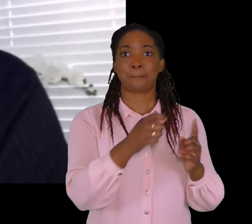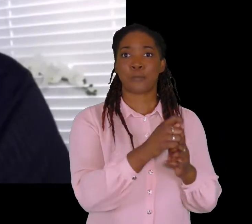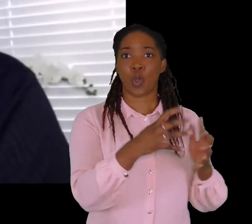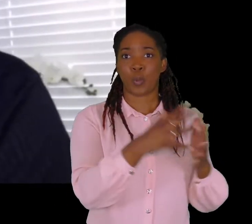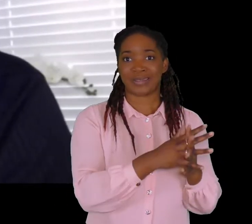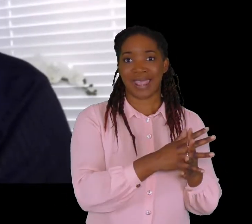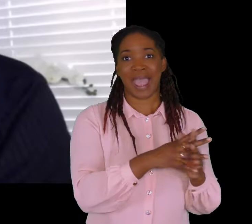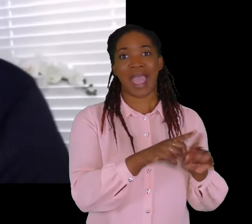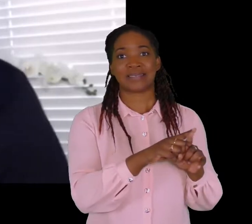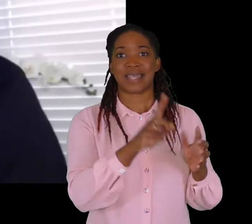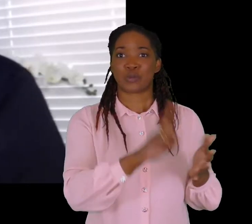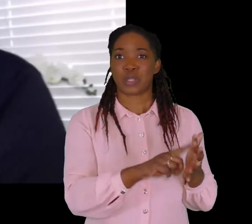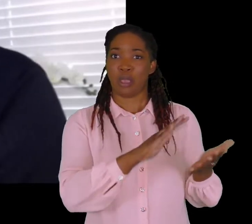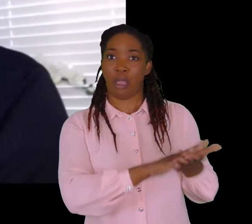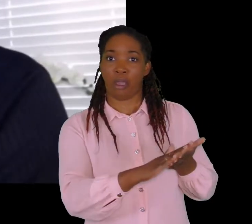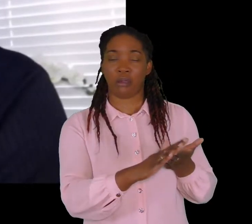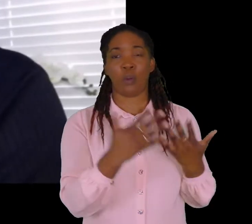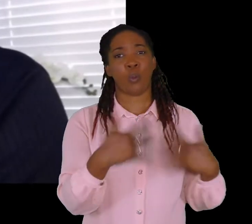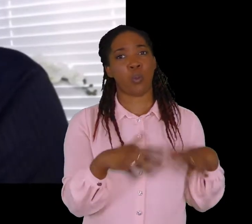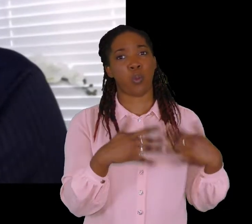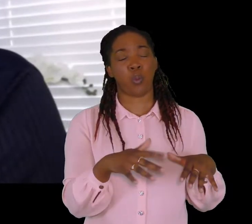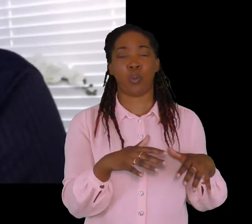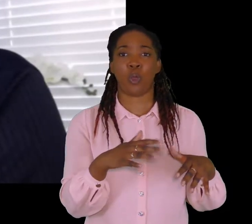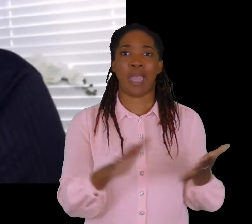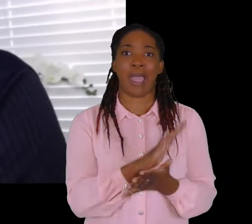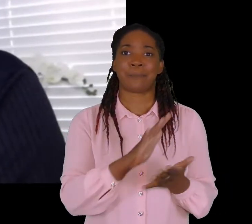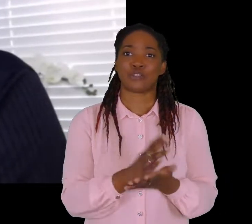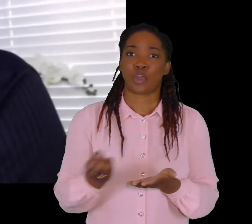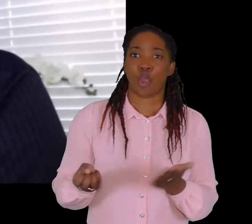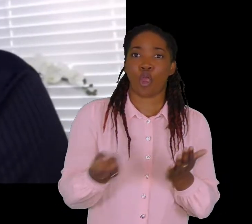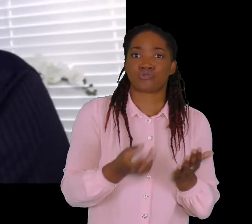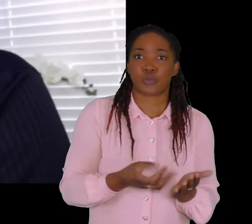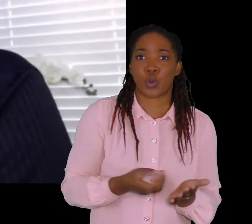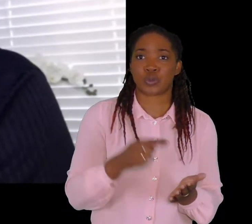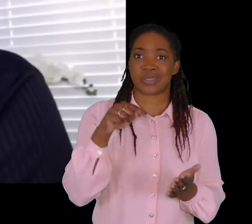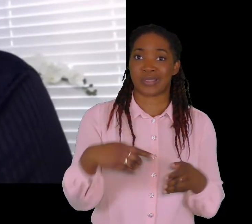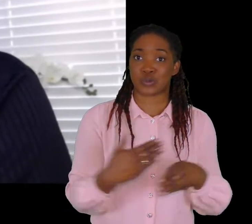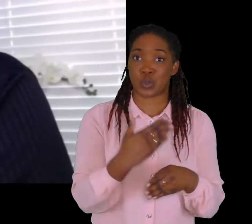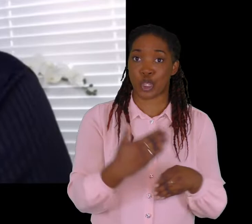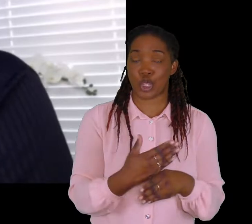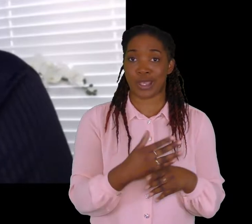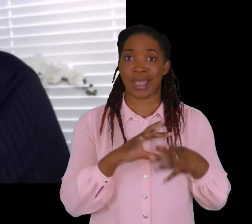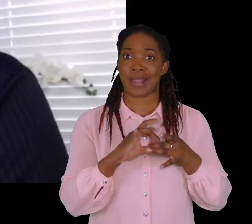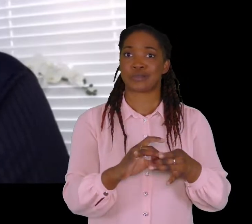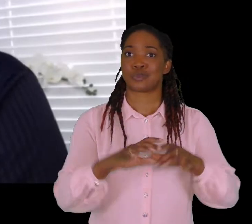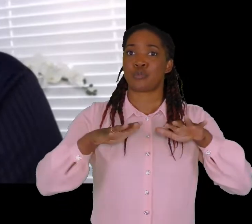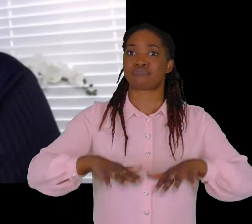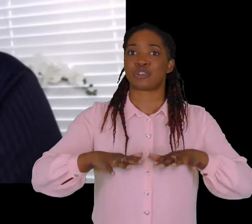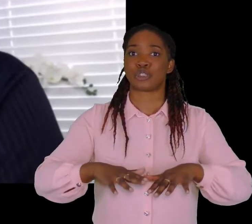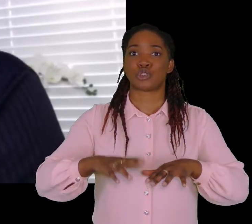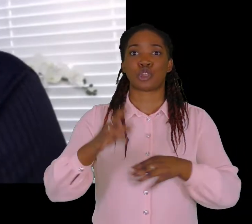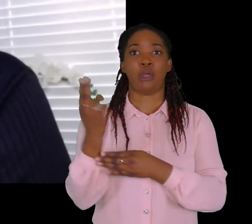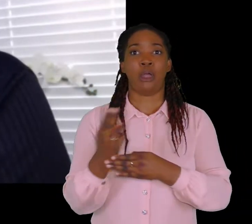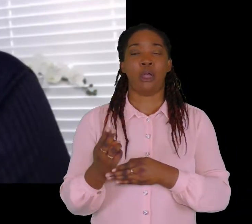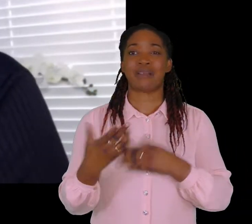Paul Goodwin and Rahila Haq, and to say how much I welcome the opportunity to contribute to the essential work currently being undertaken by the British Art